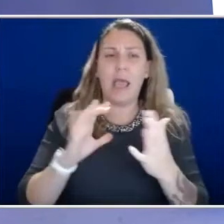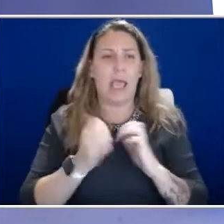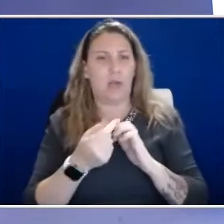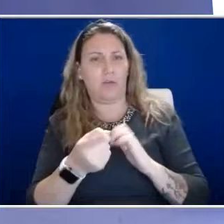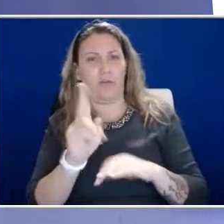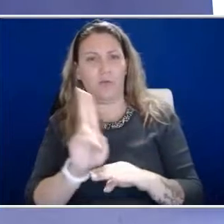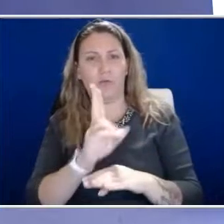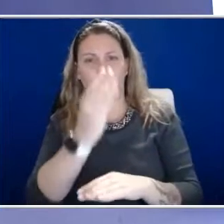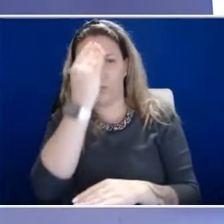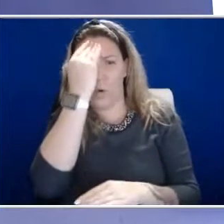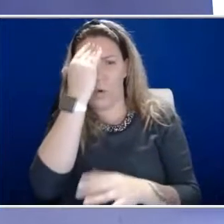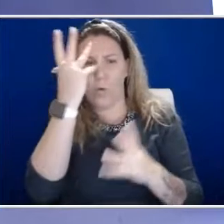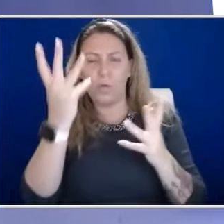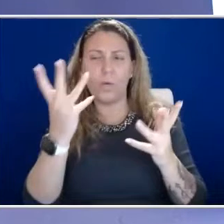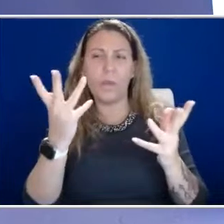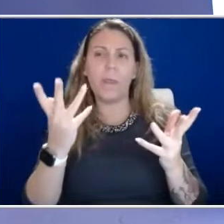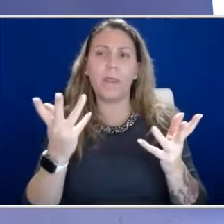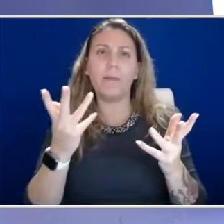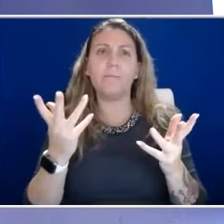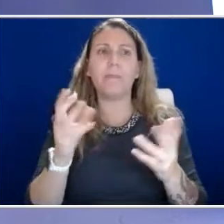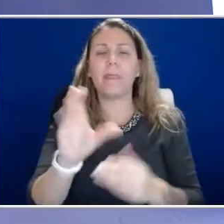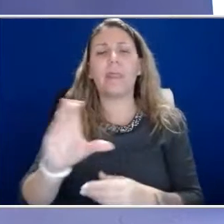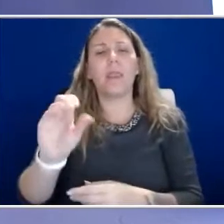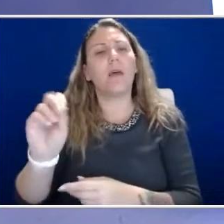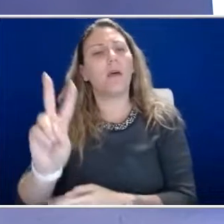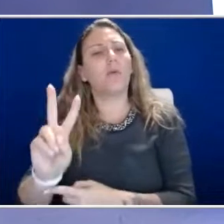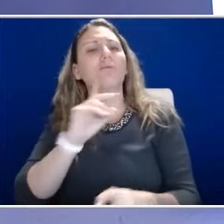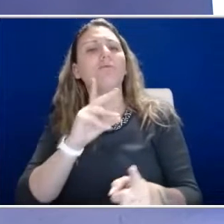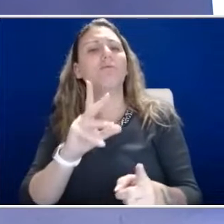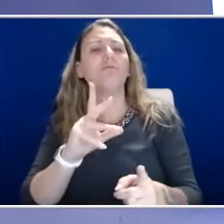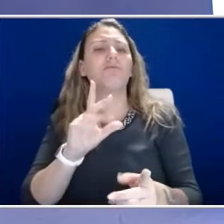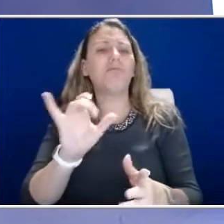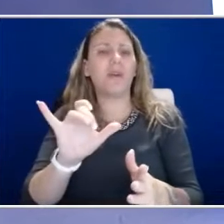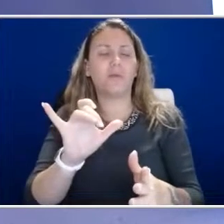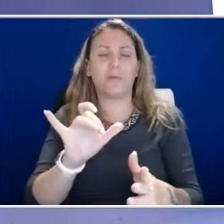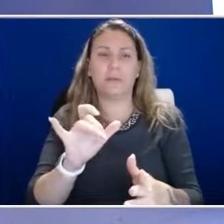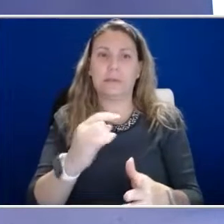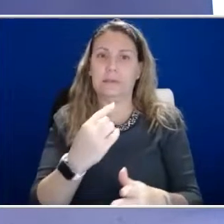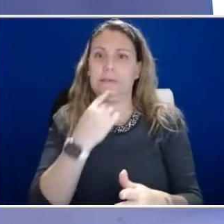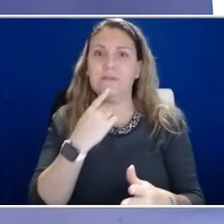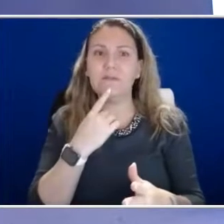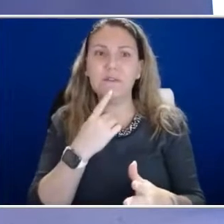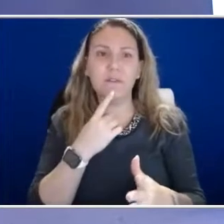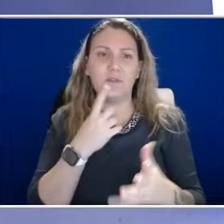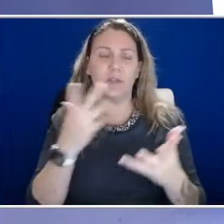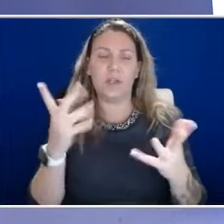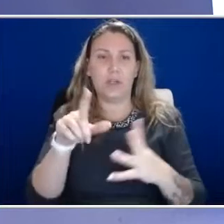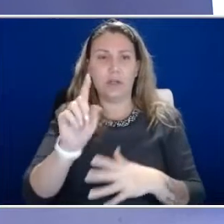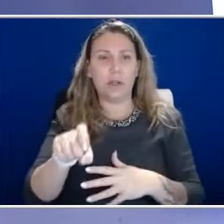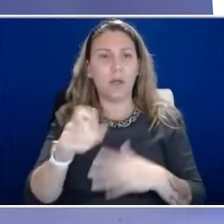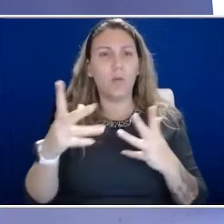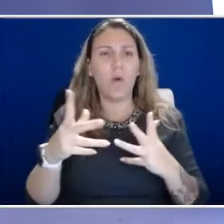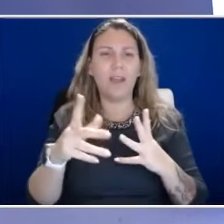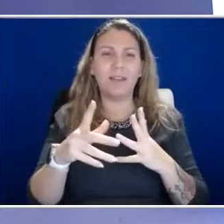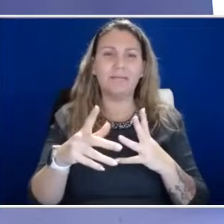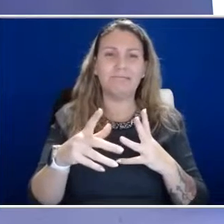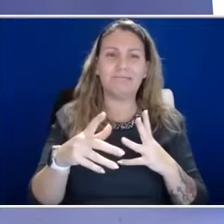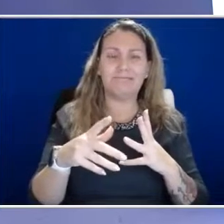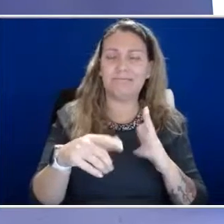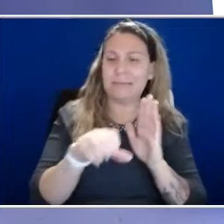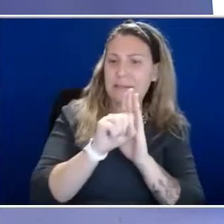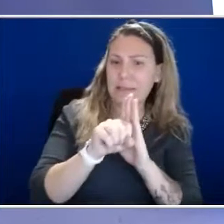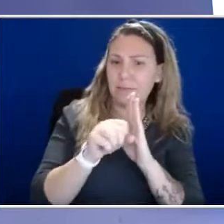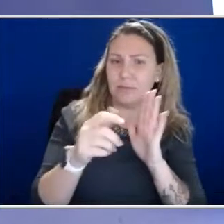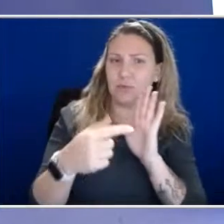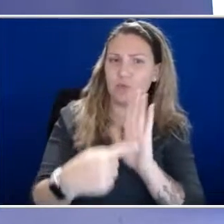that the carbon monoxide poisoning was so severe that they would need this? What kind of signs or symptoms might they be showing? Because that might be something people are worried about this